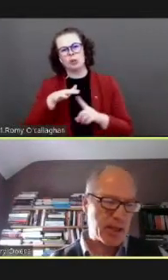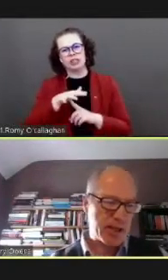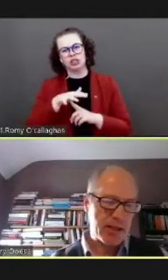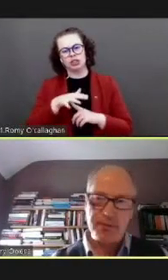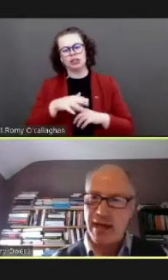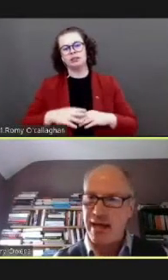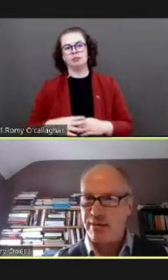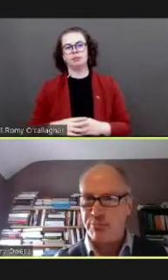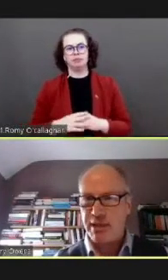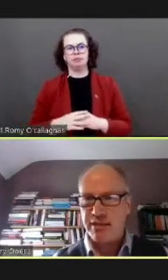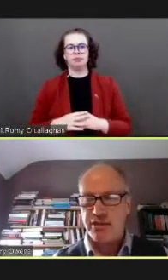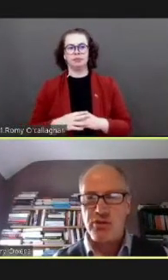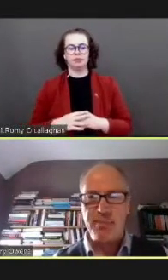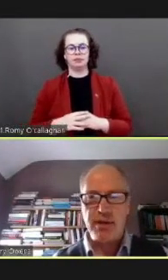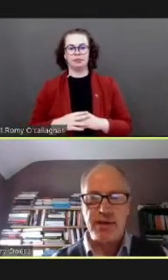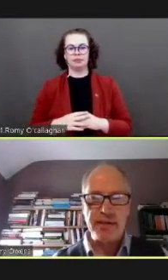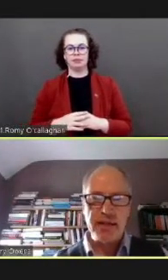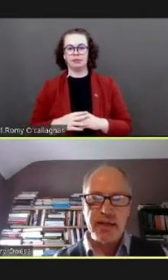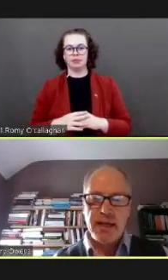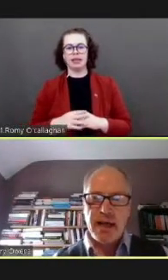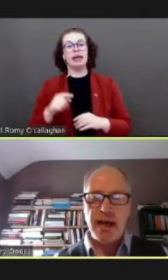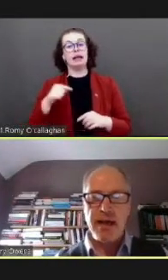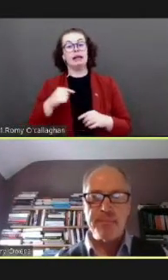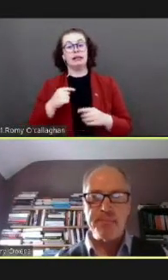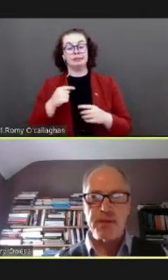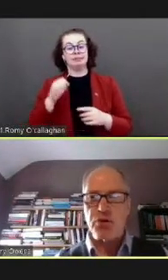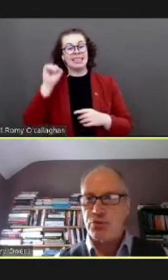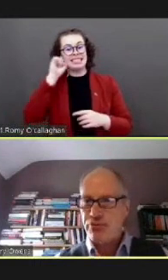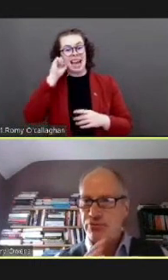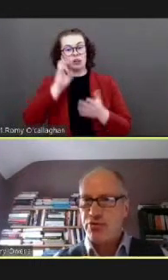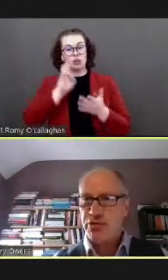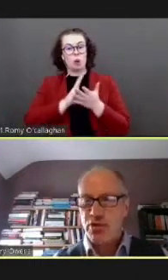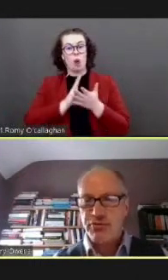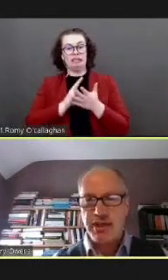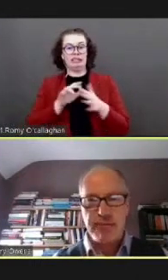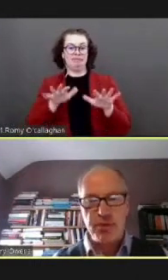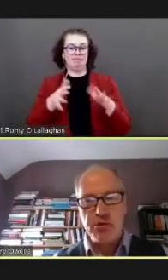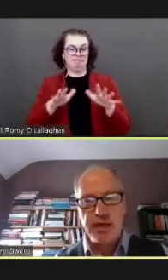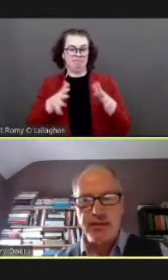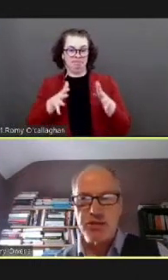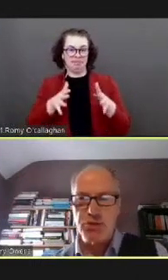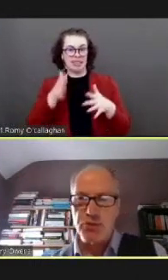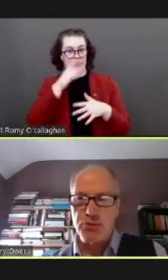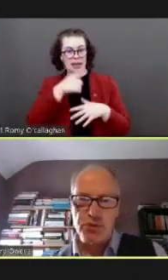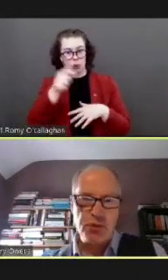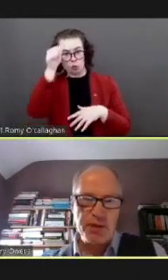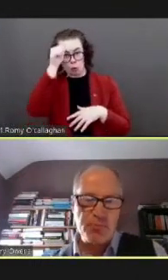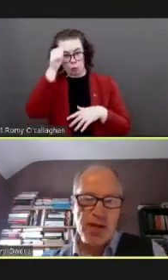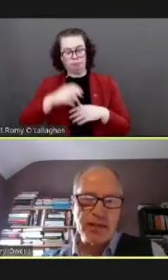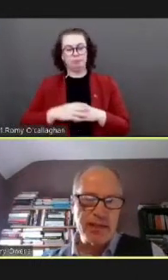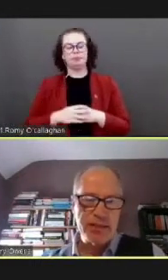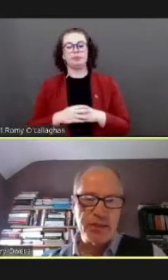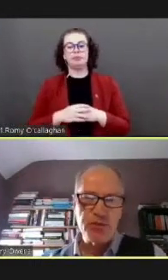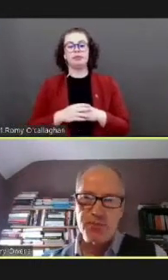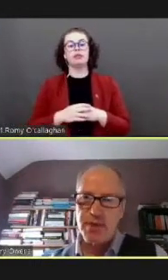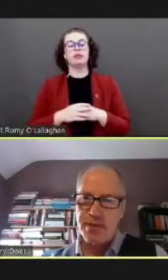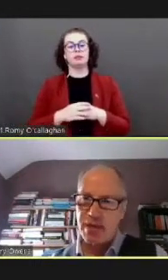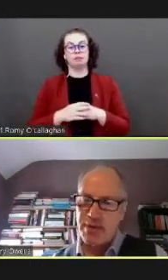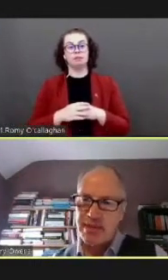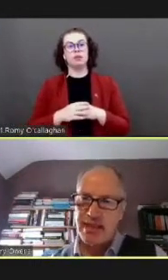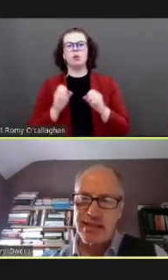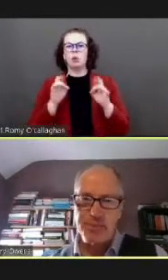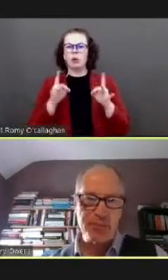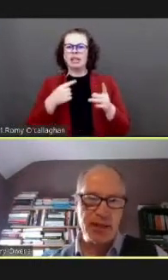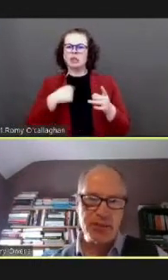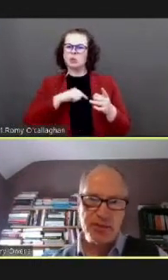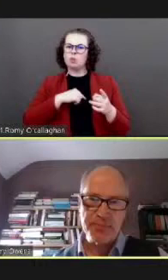the next slide and I can begin to talk about that. So first off, before I get to what we practically do for